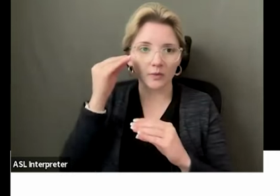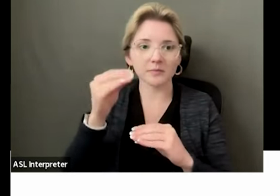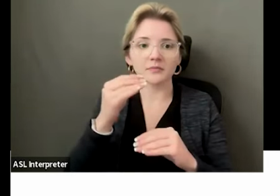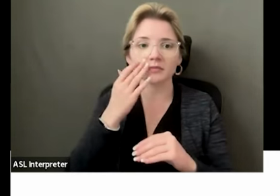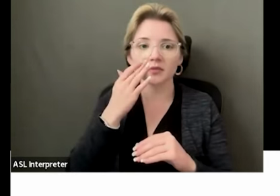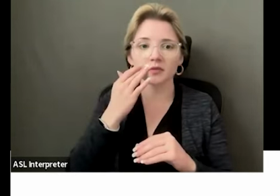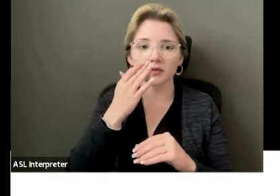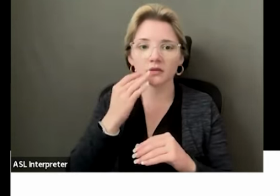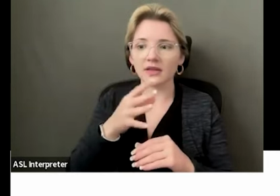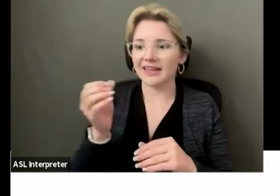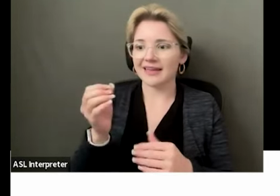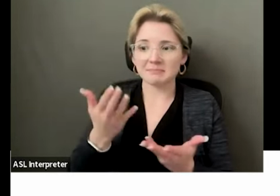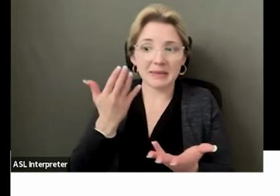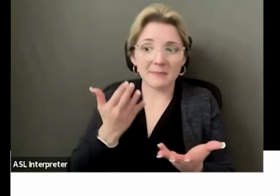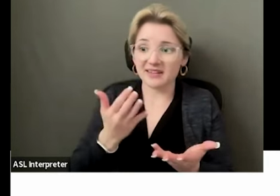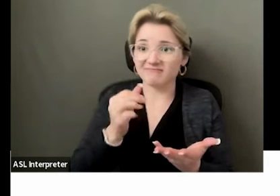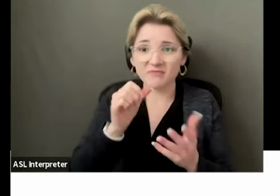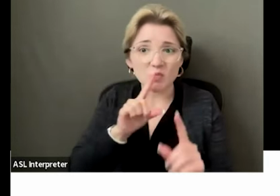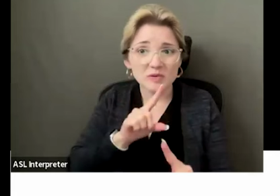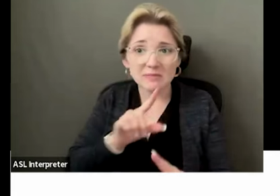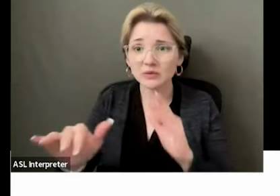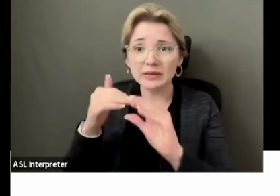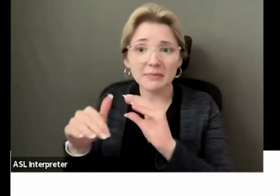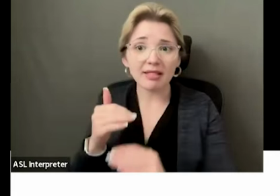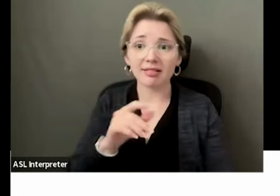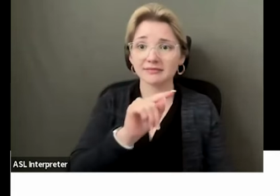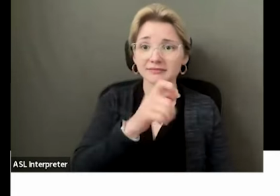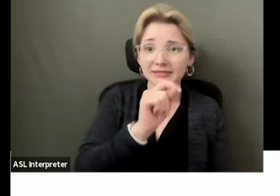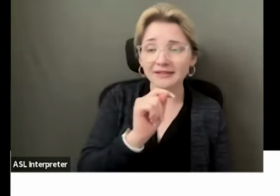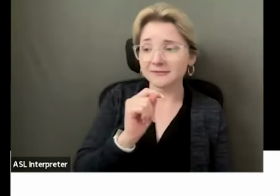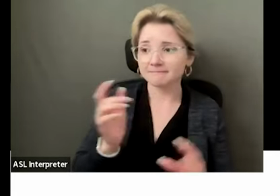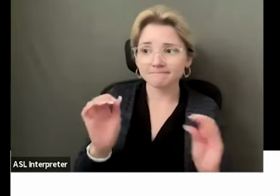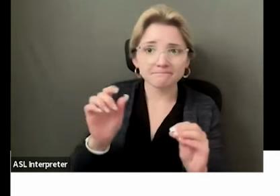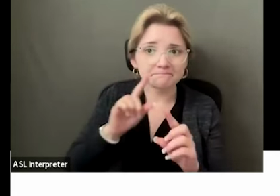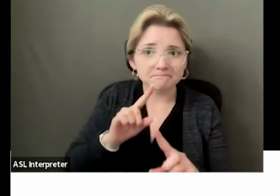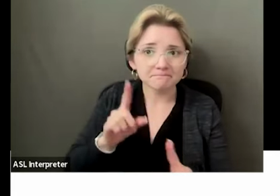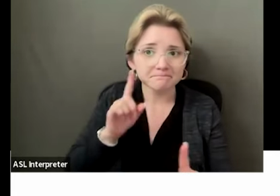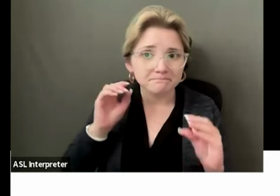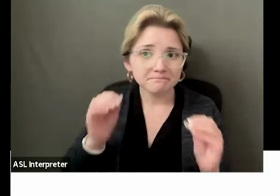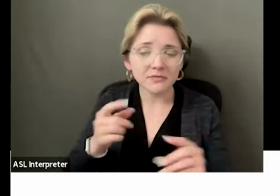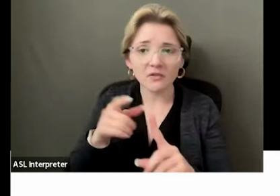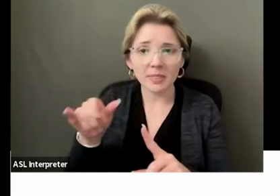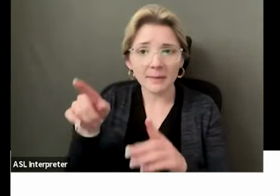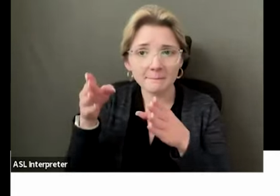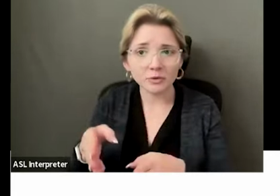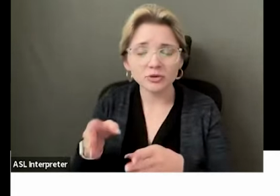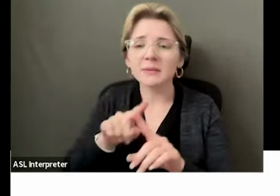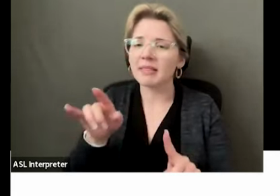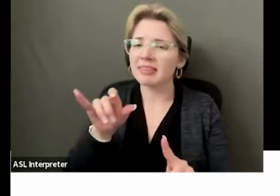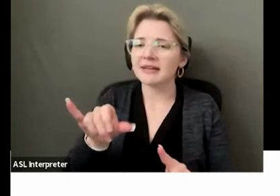their housing provider or with their housing program, those can also not be used to evict someone or to deny